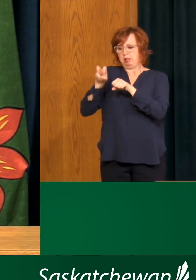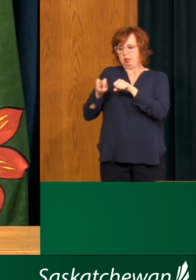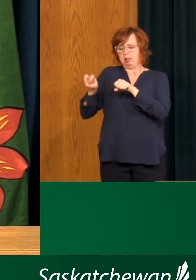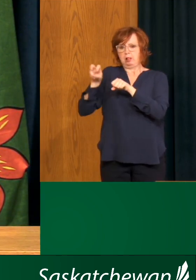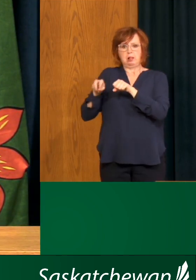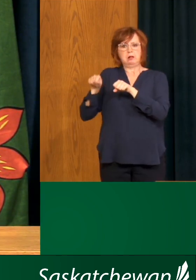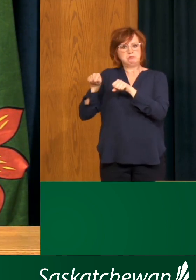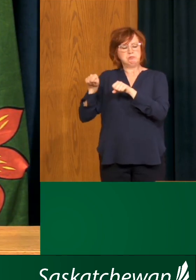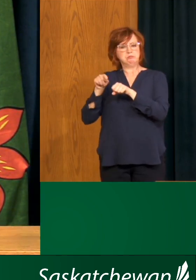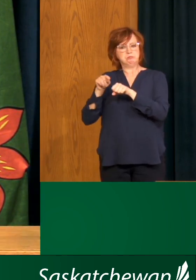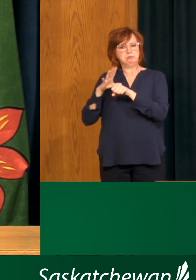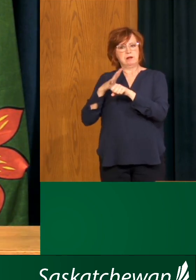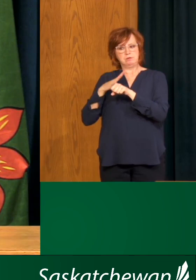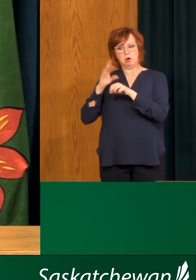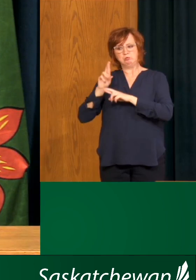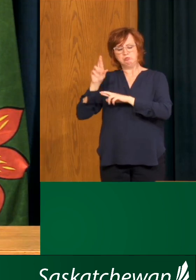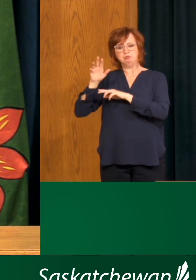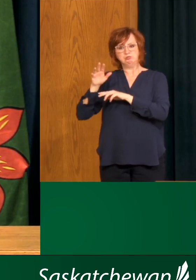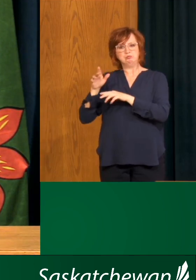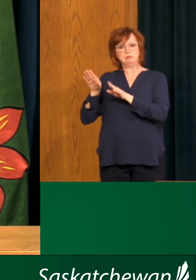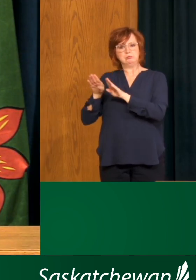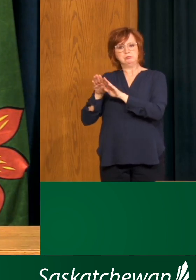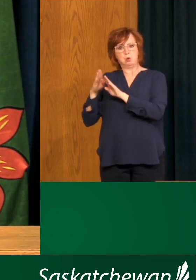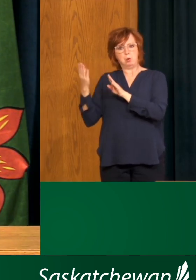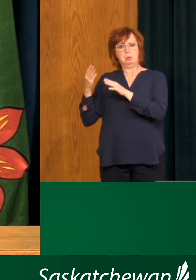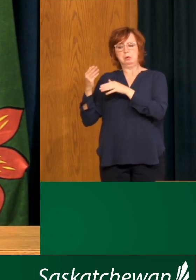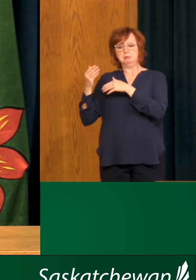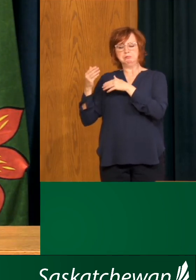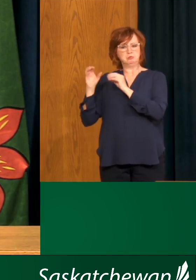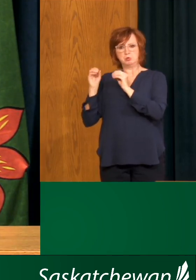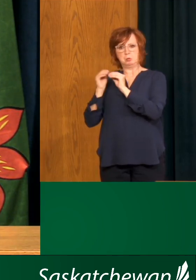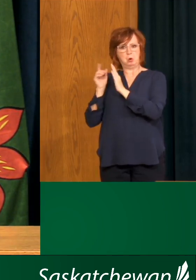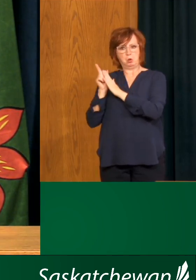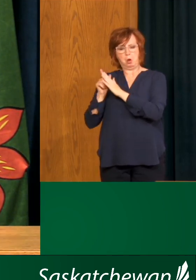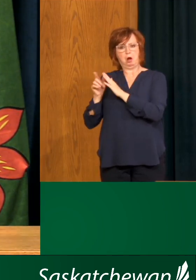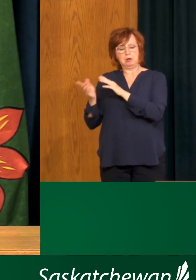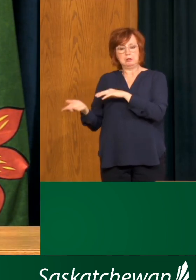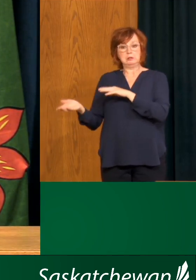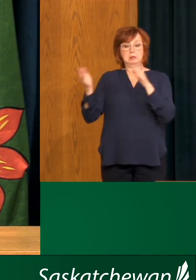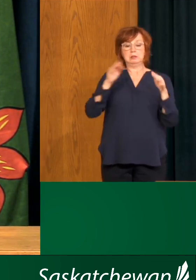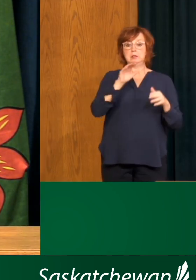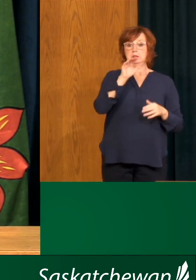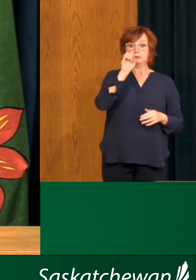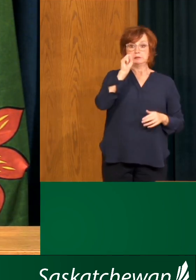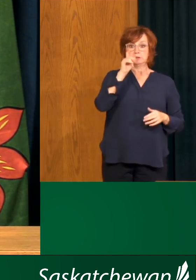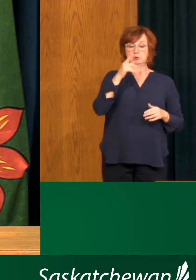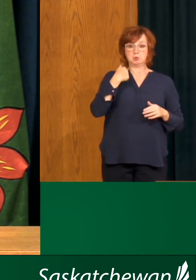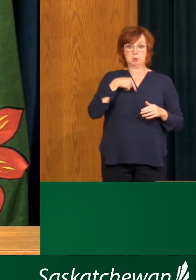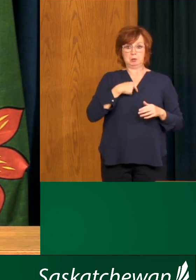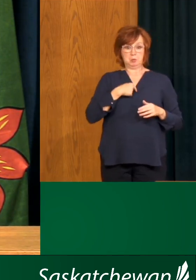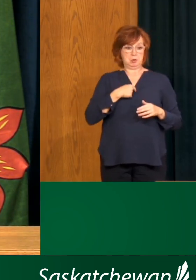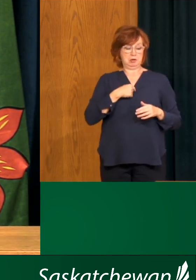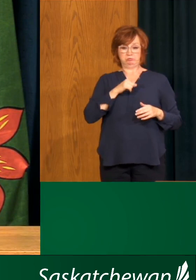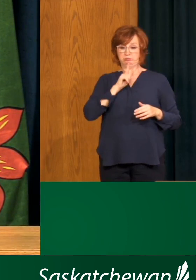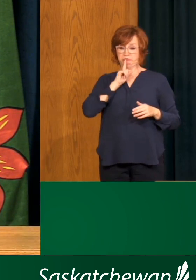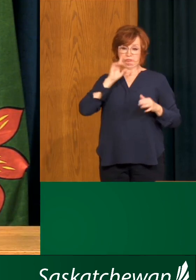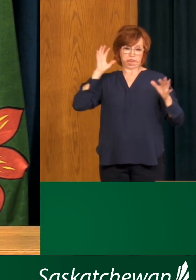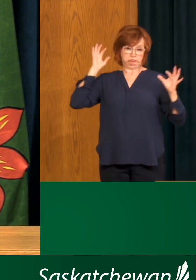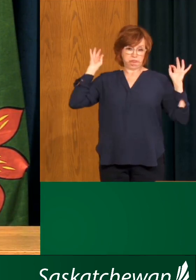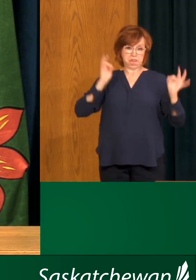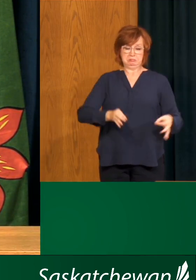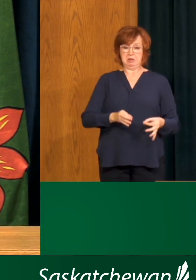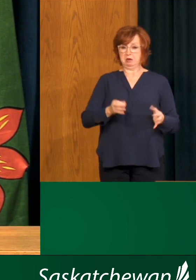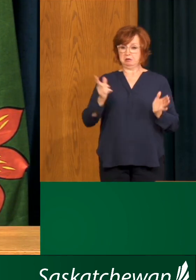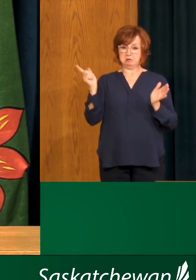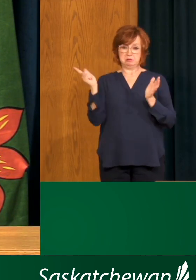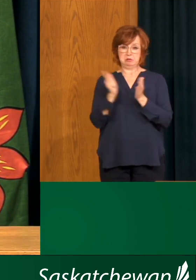areas in Western Canada. There was a time when we recommended that it should not happen unless it was necessary, and we would still say that if it